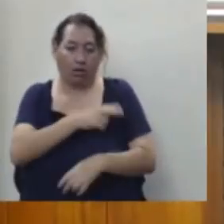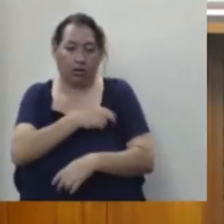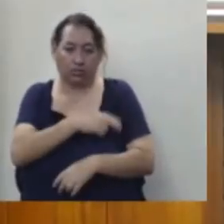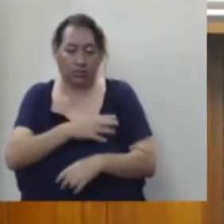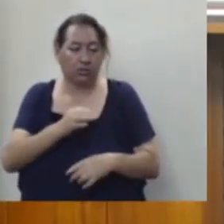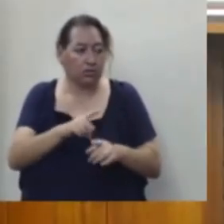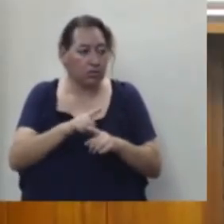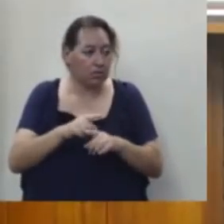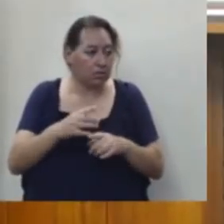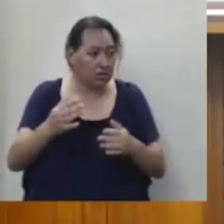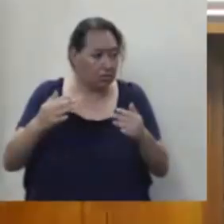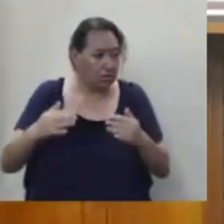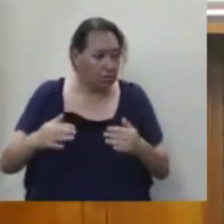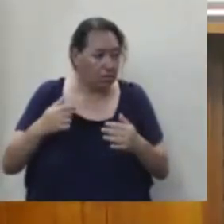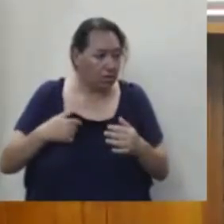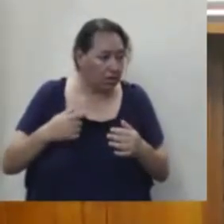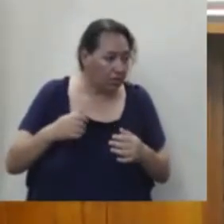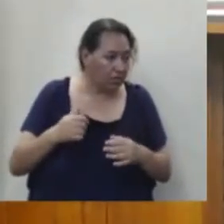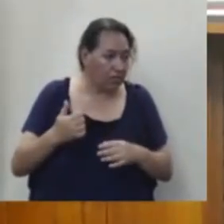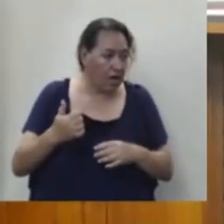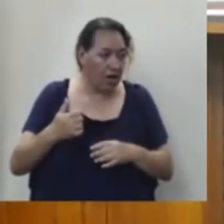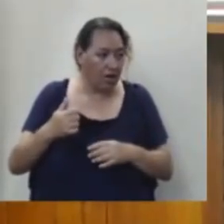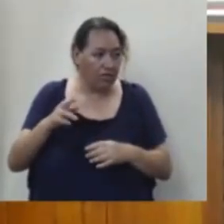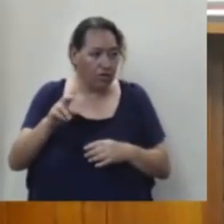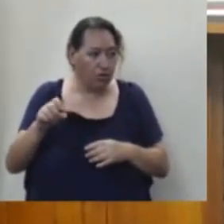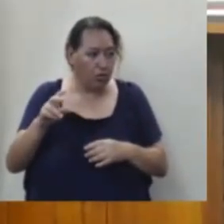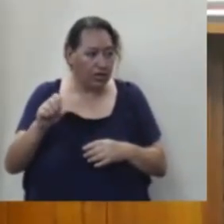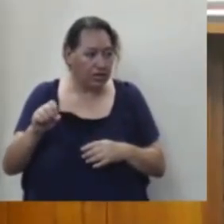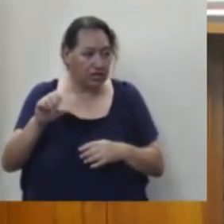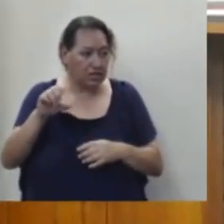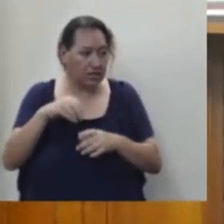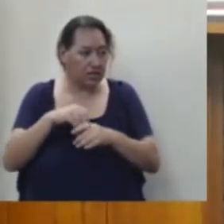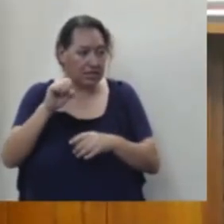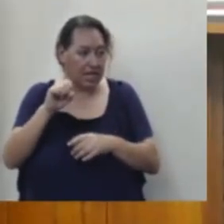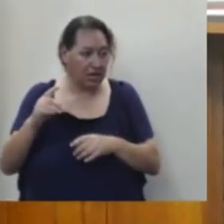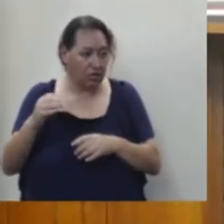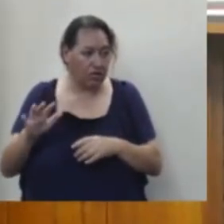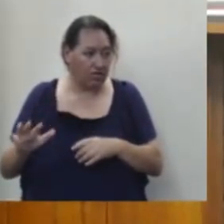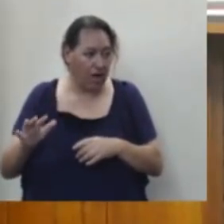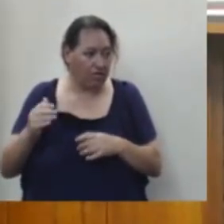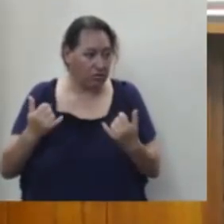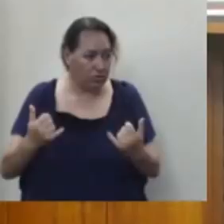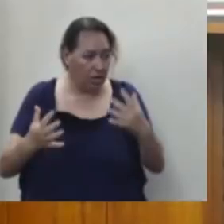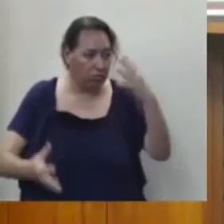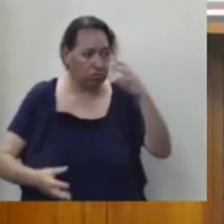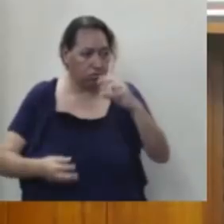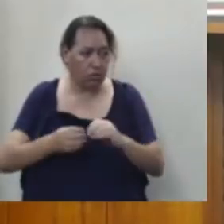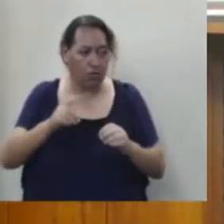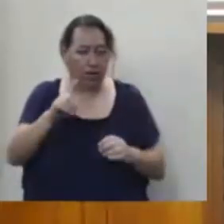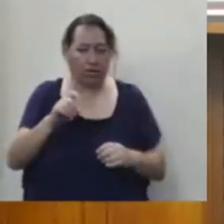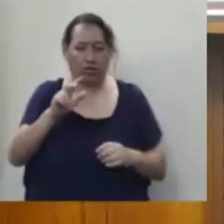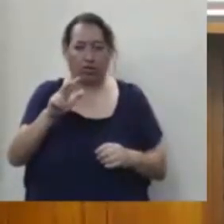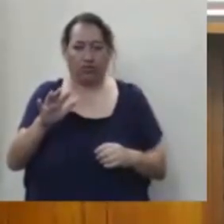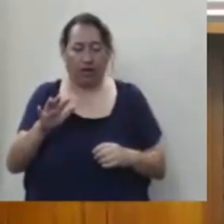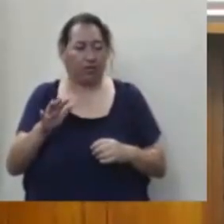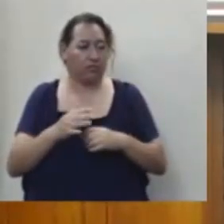services, and all that is inclusive to a total of 135. Thank you, Stephanie. Let's now proceed to the map.